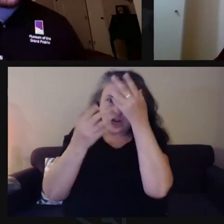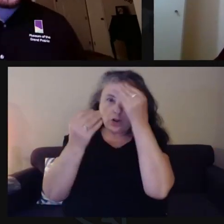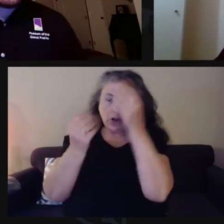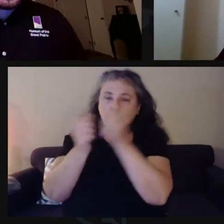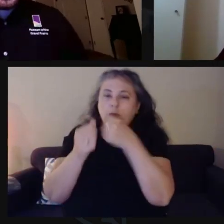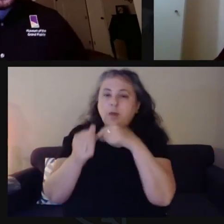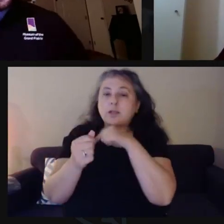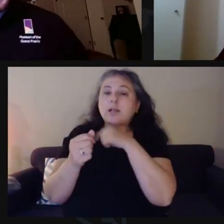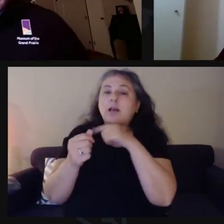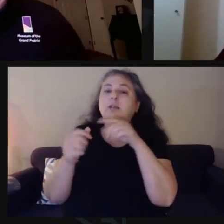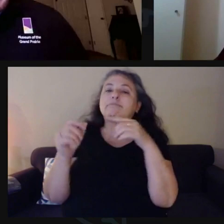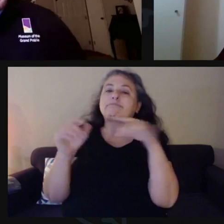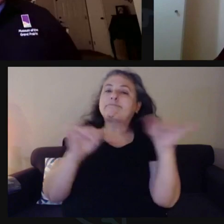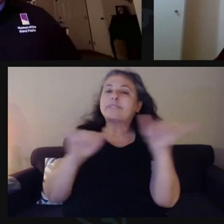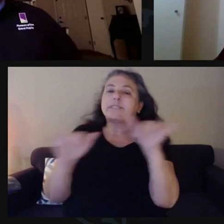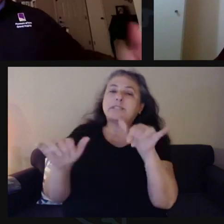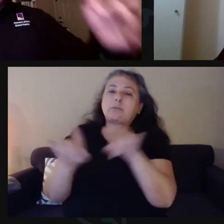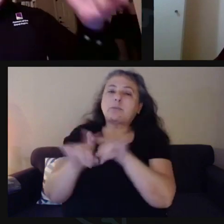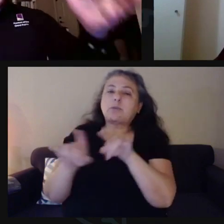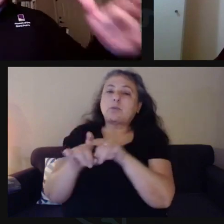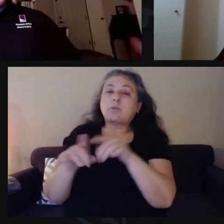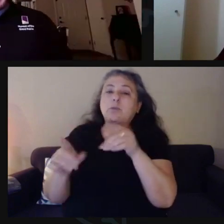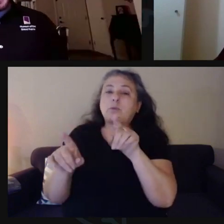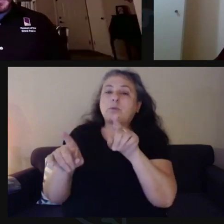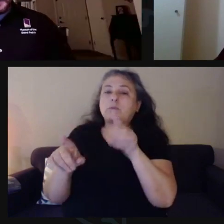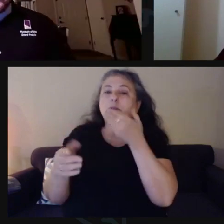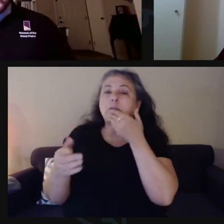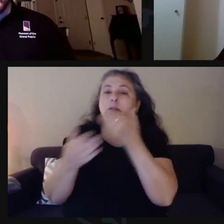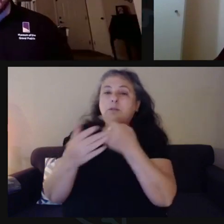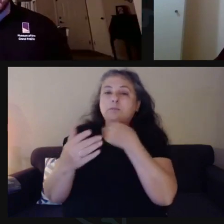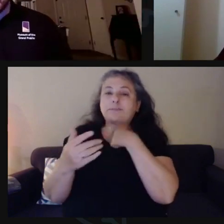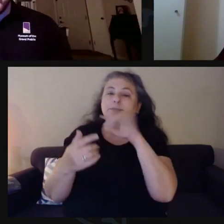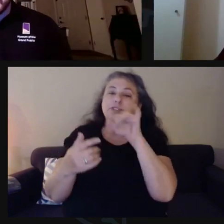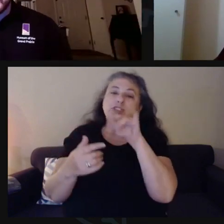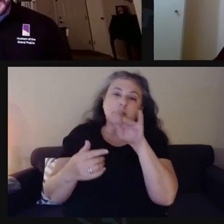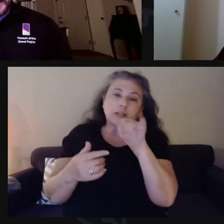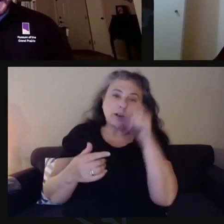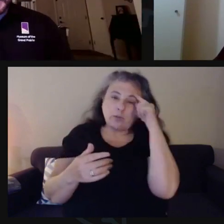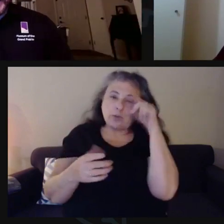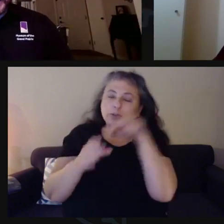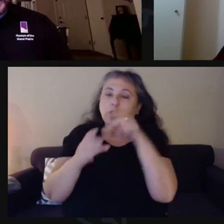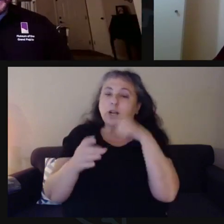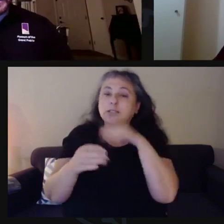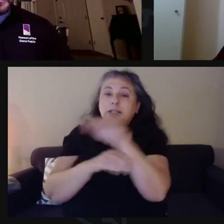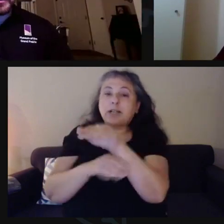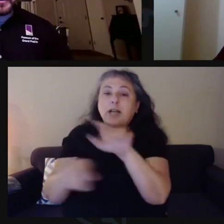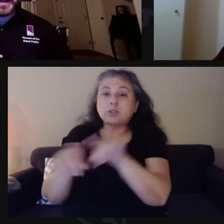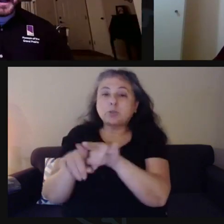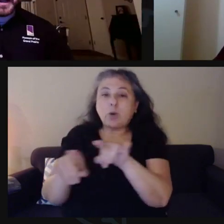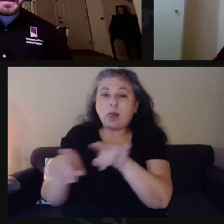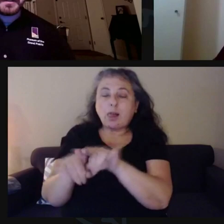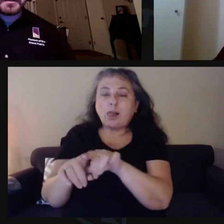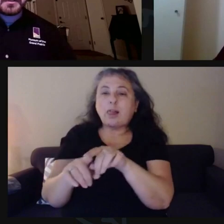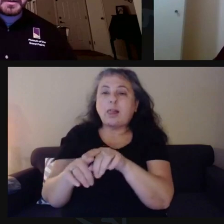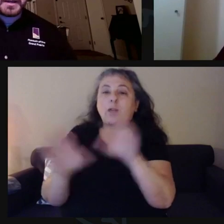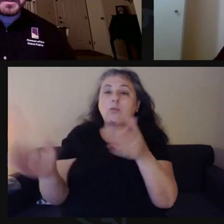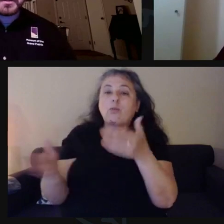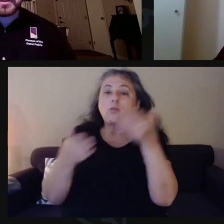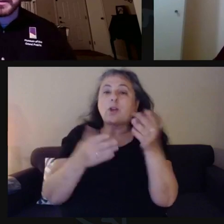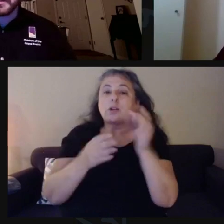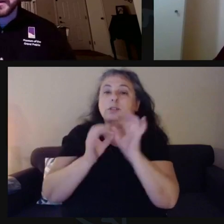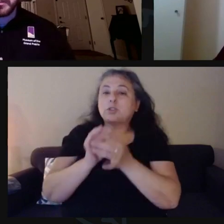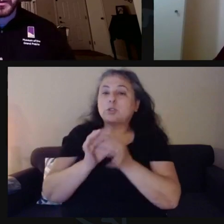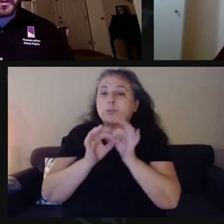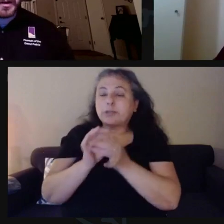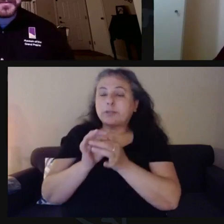that as well. Thank you to Jannie for joining us tonight as well in providing ASL